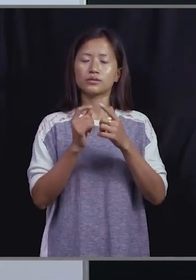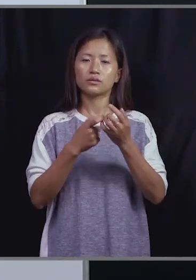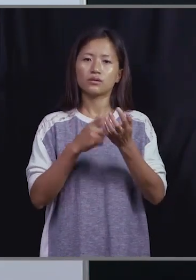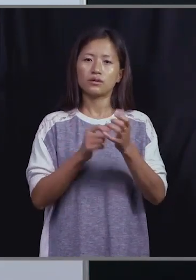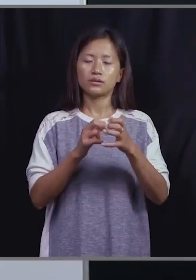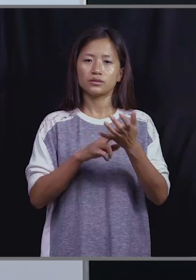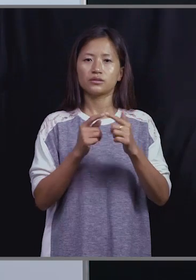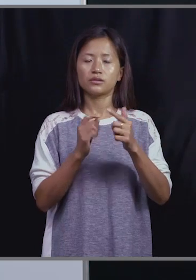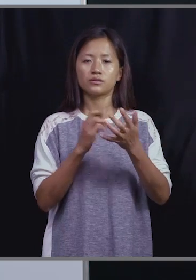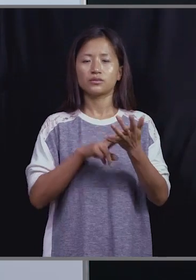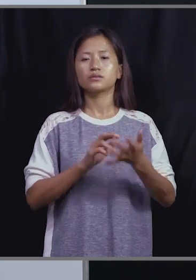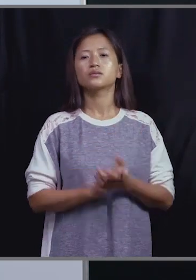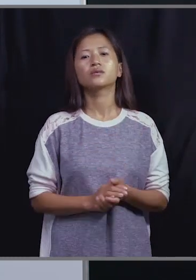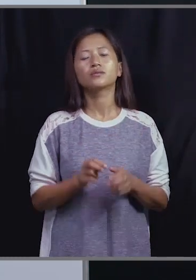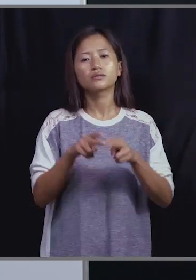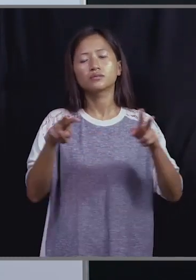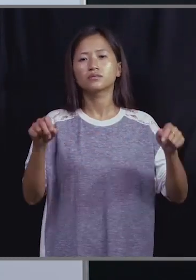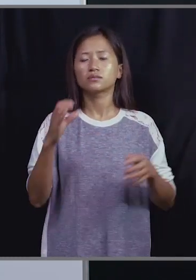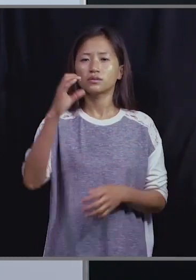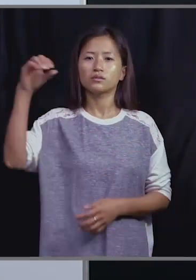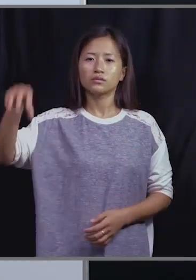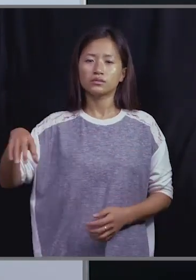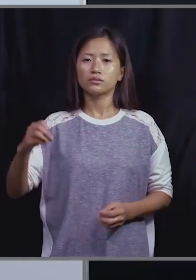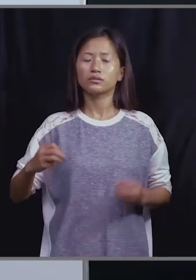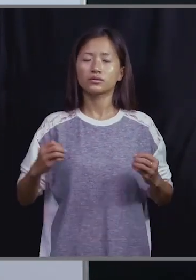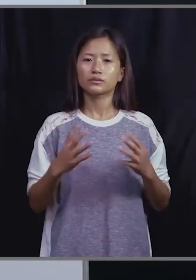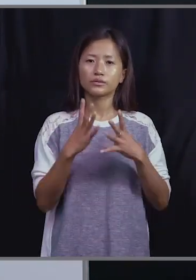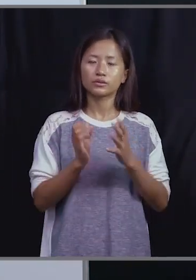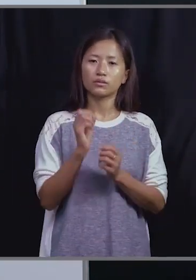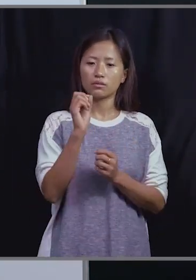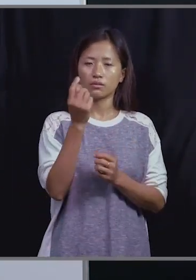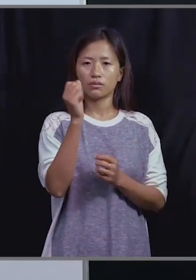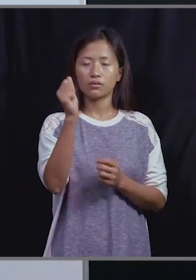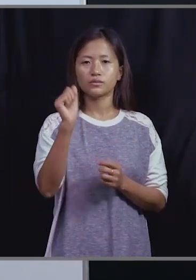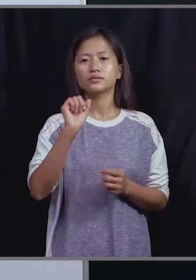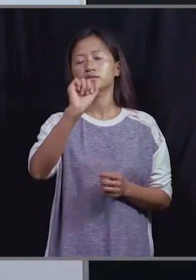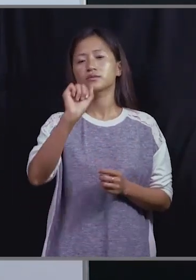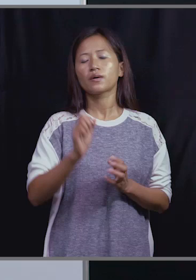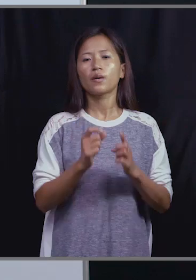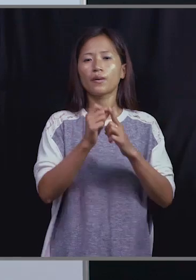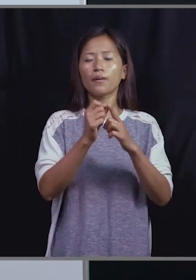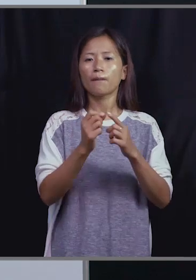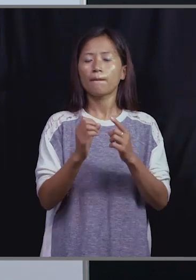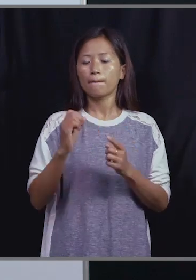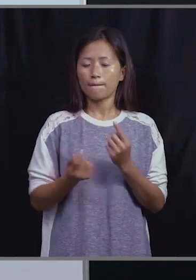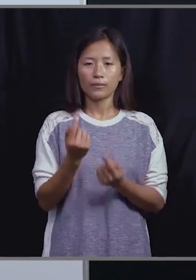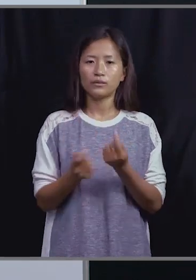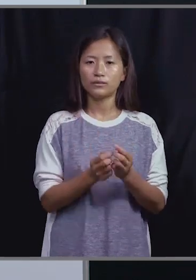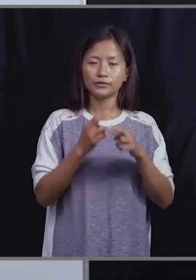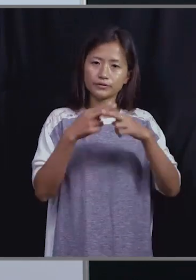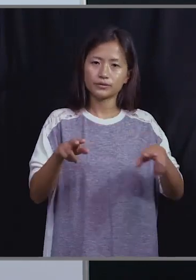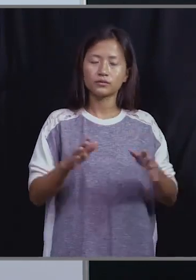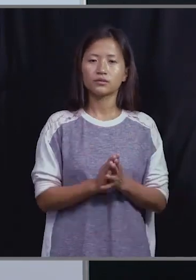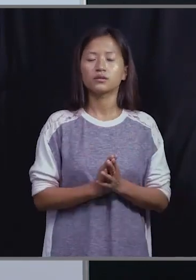national aspiration, when the different countries started to express their own political freedom, it led to the involvement